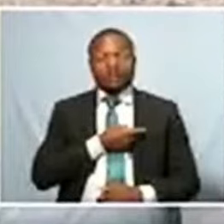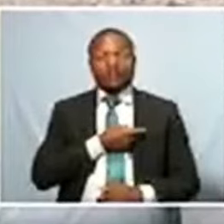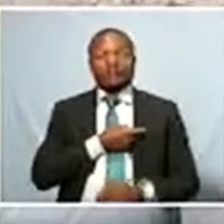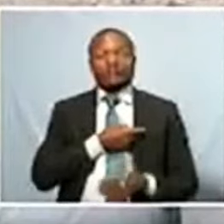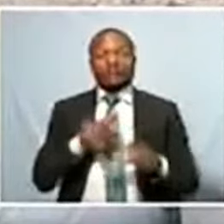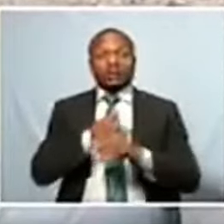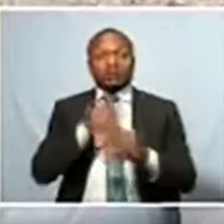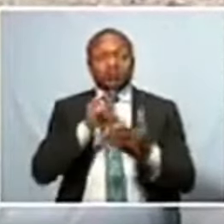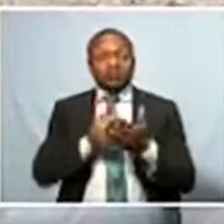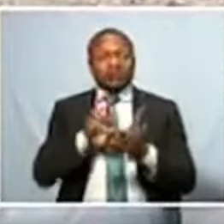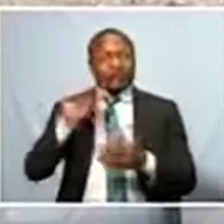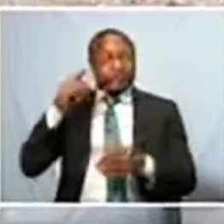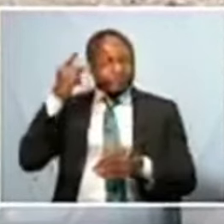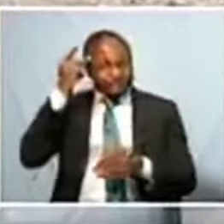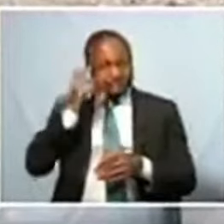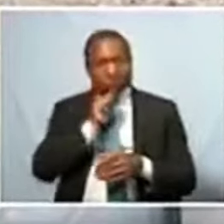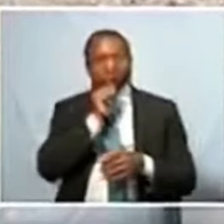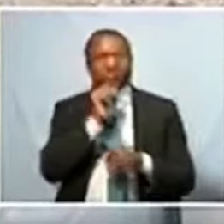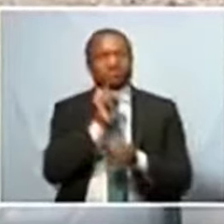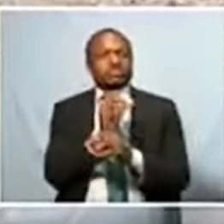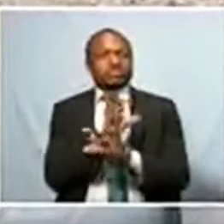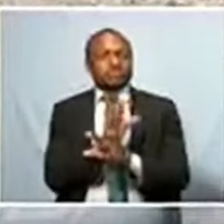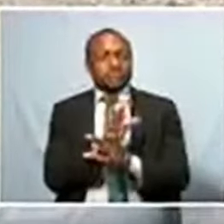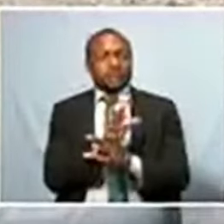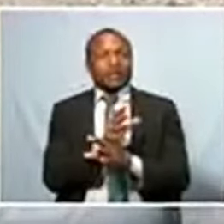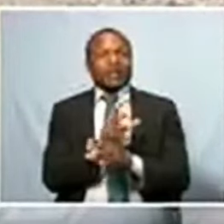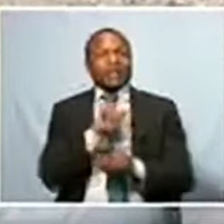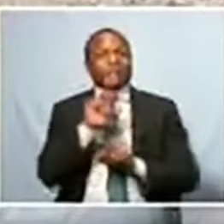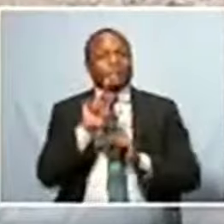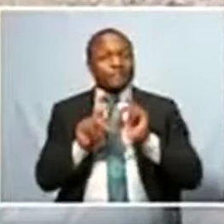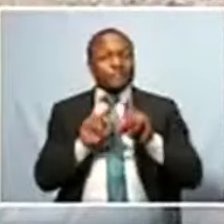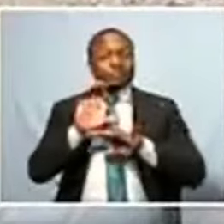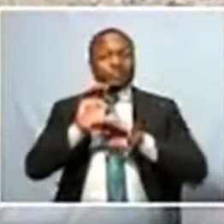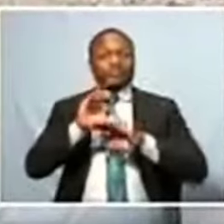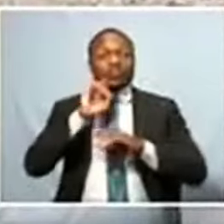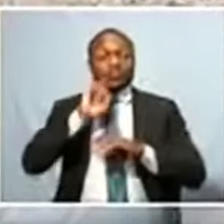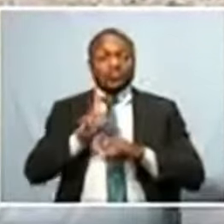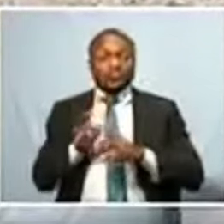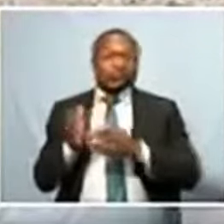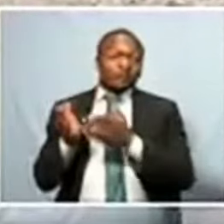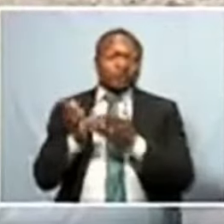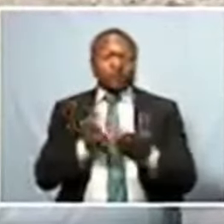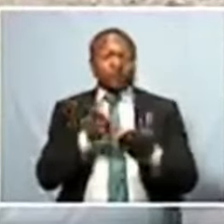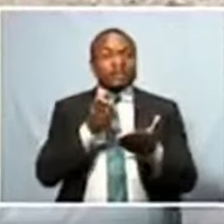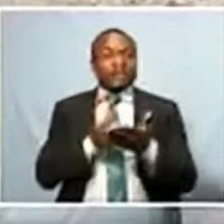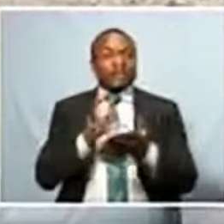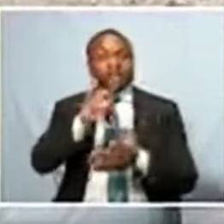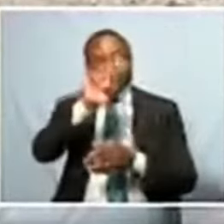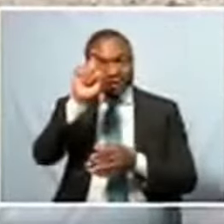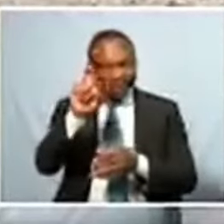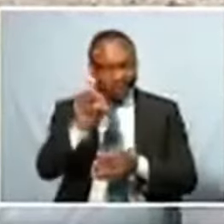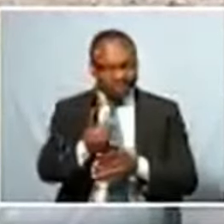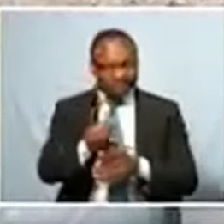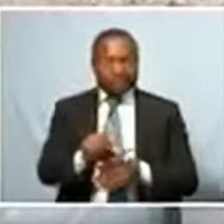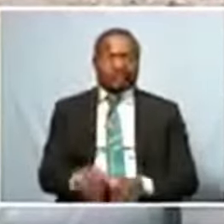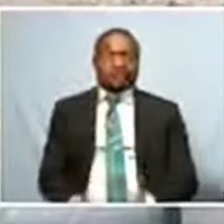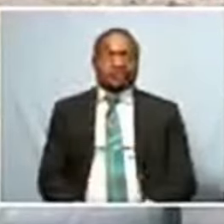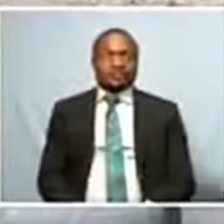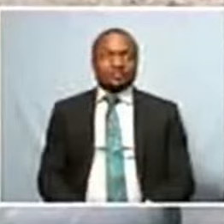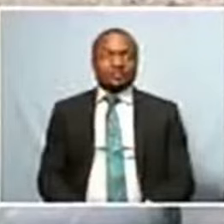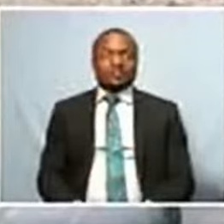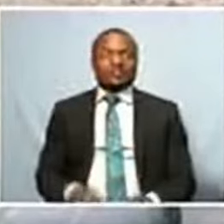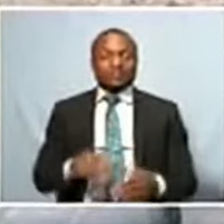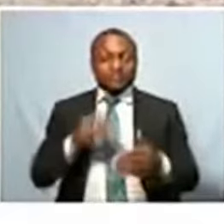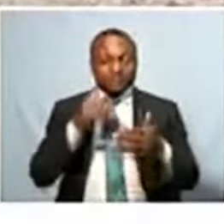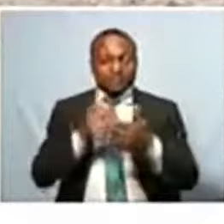political intolerance. And I thought that the people of Chirubi should address this particular question, especially that we are going